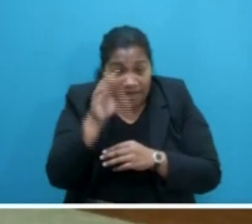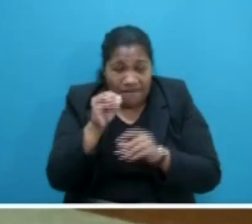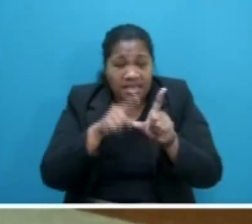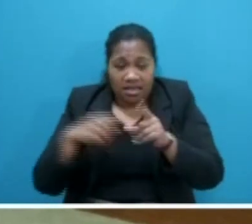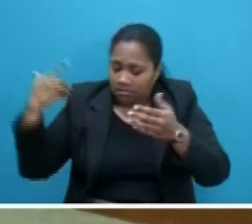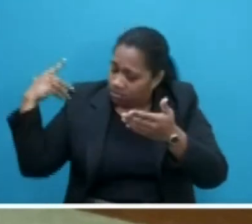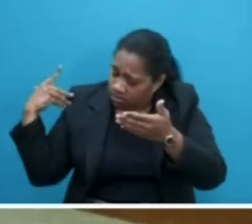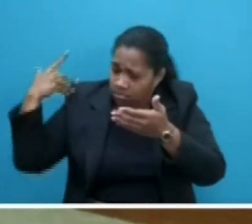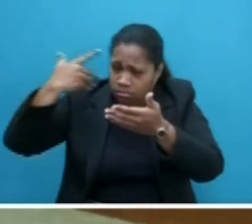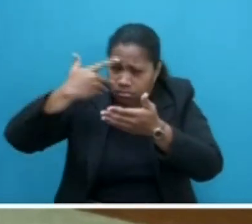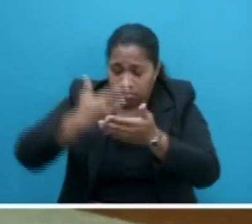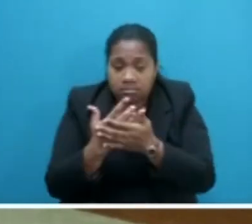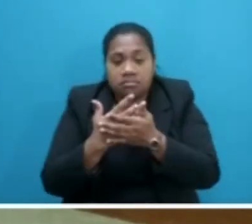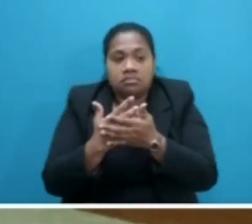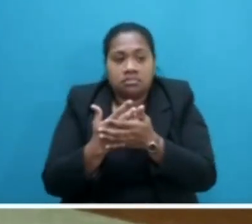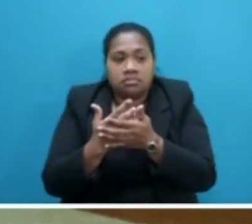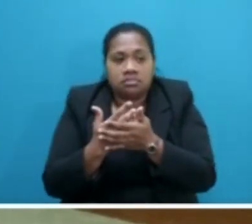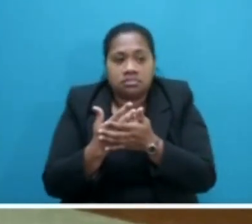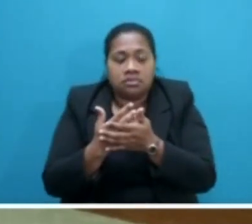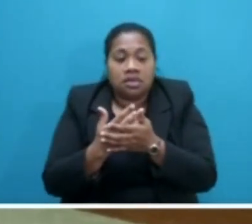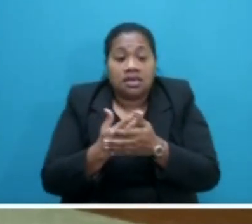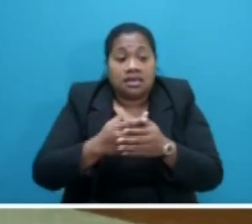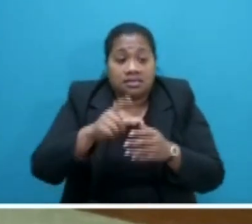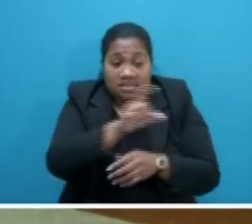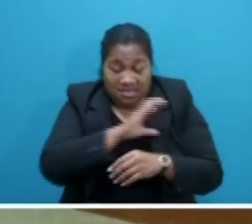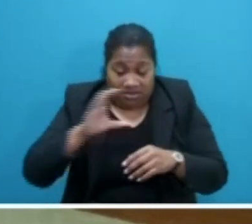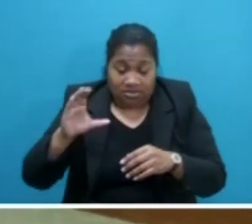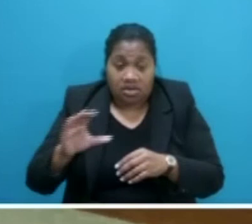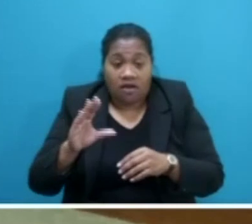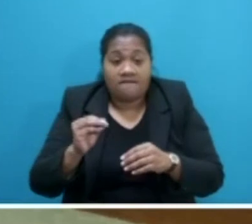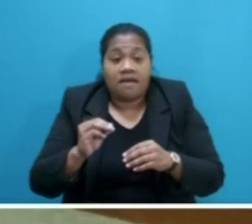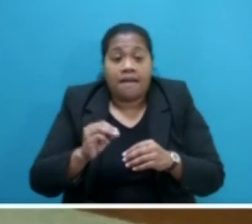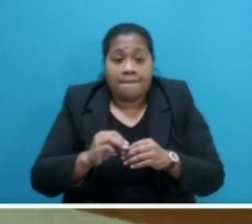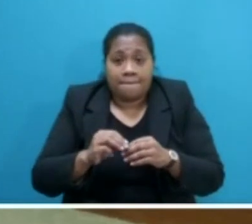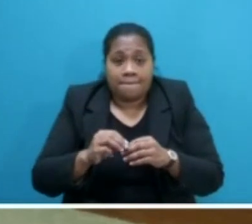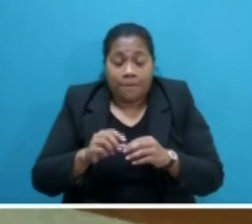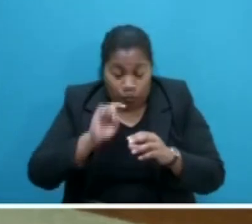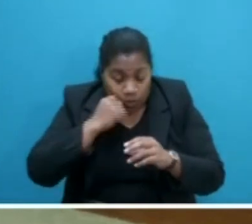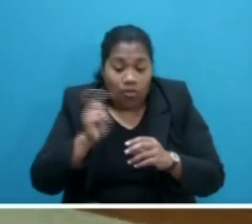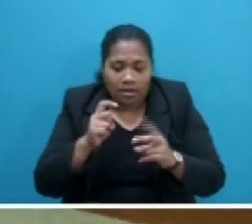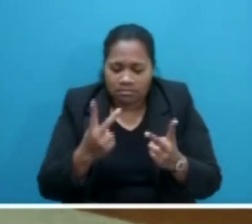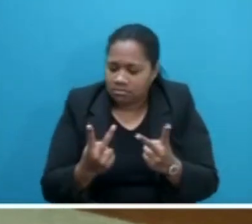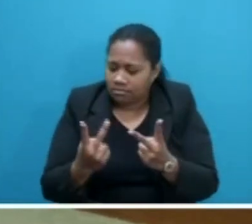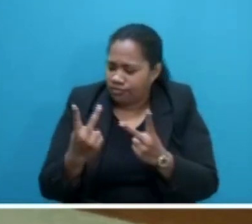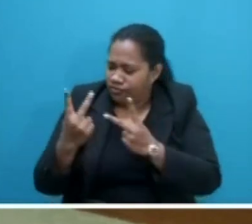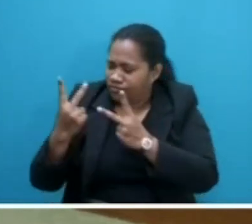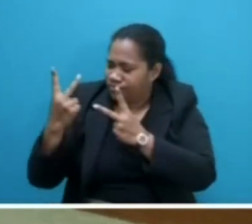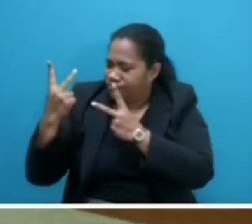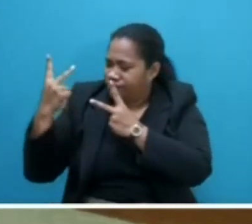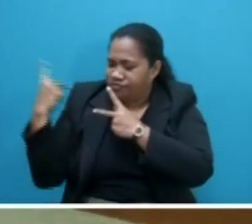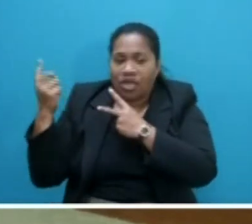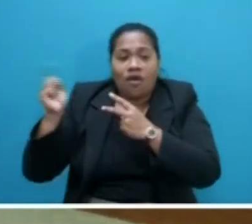in 2070, the citizens of a modern, dynamic and vibrant Fiji will look back on this period with gratitude on the